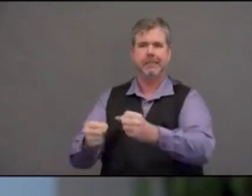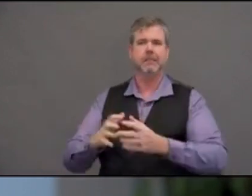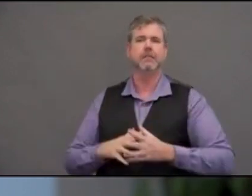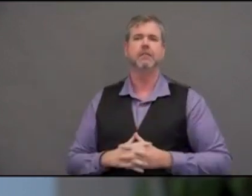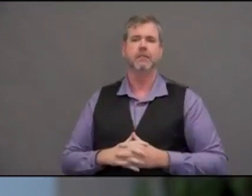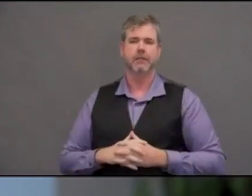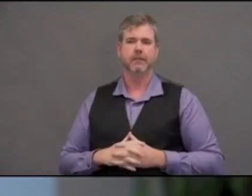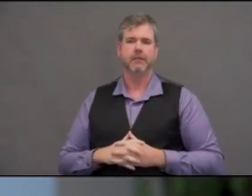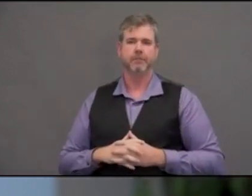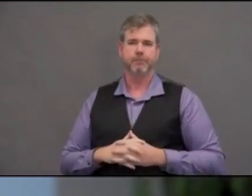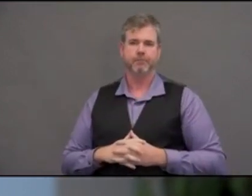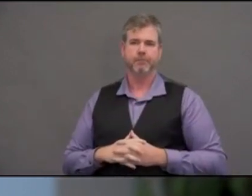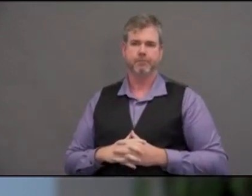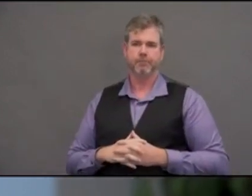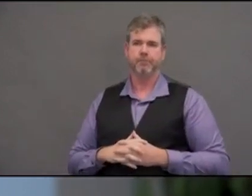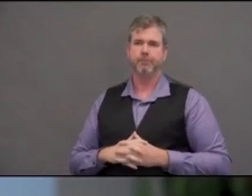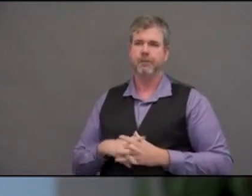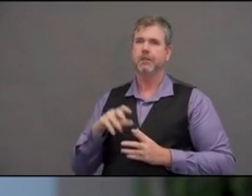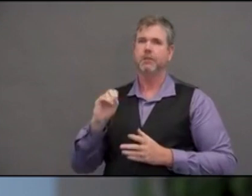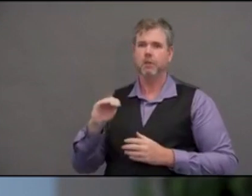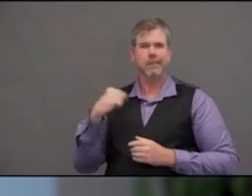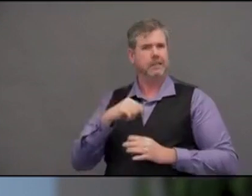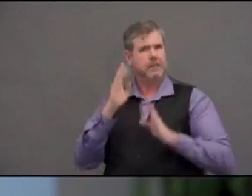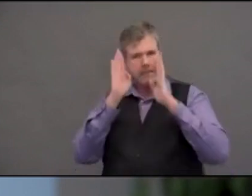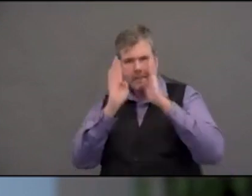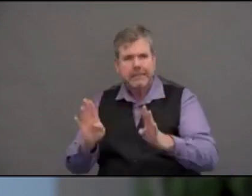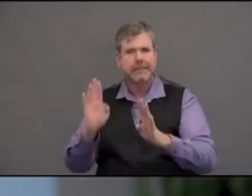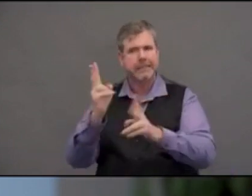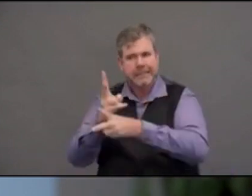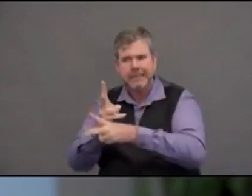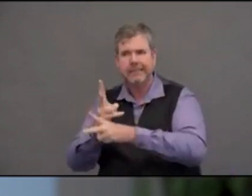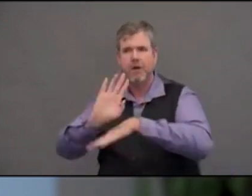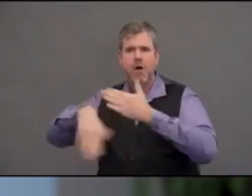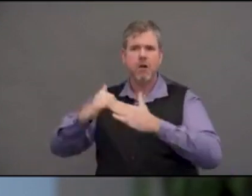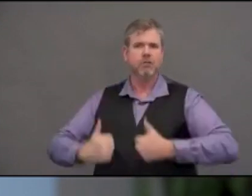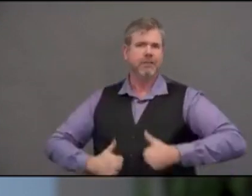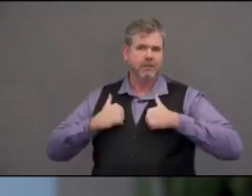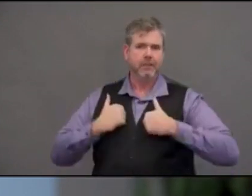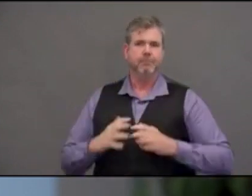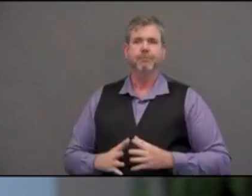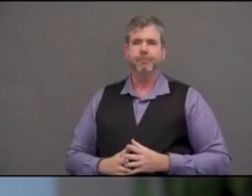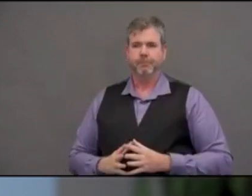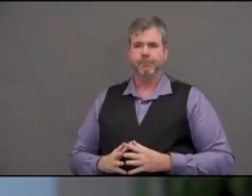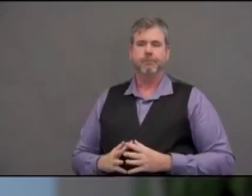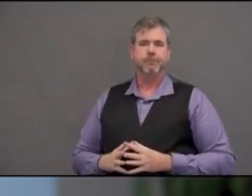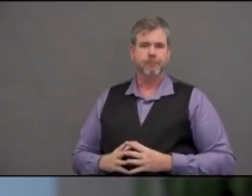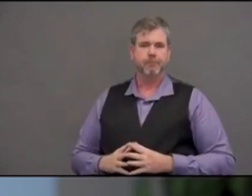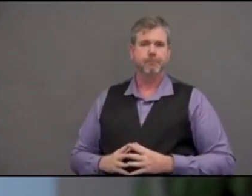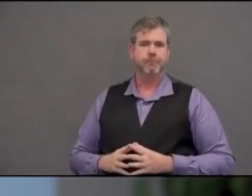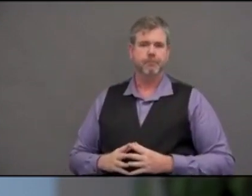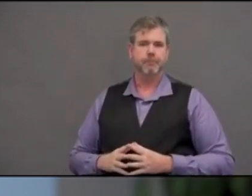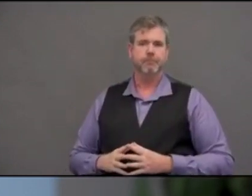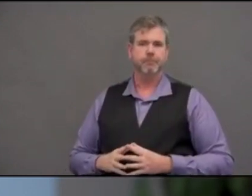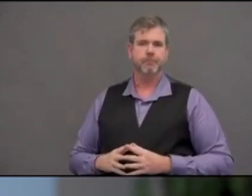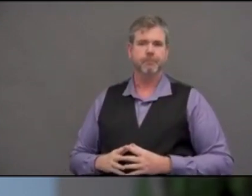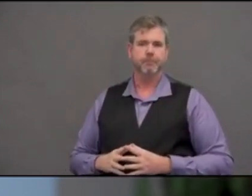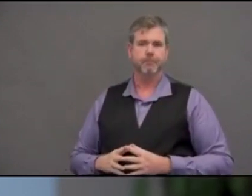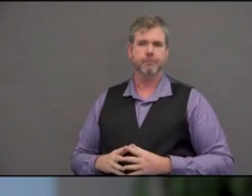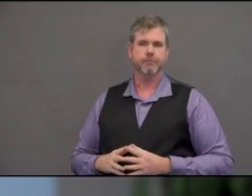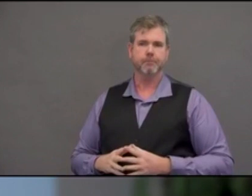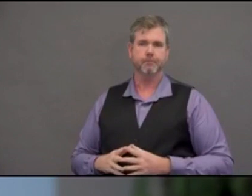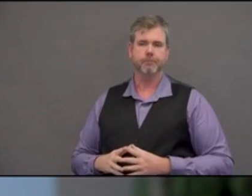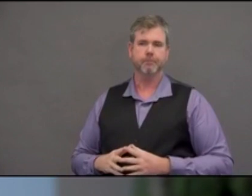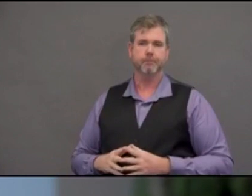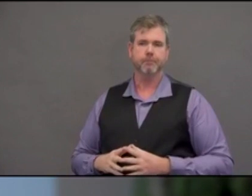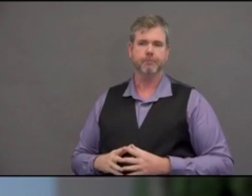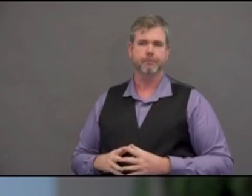of their residents. We're very aware that it's almost impossible that